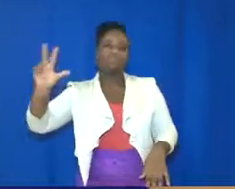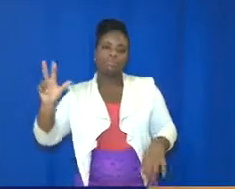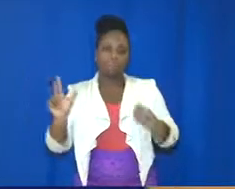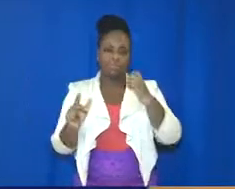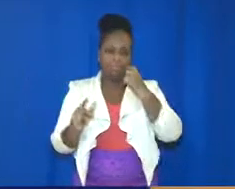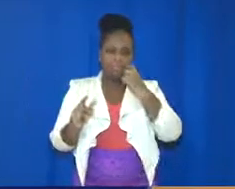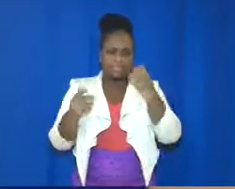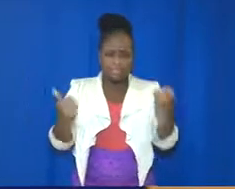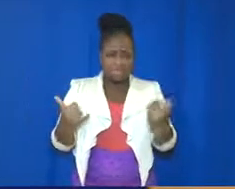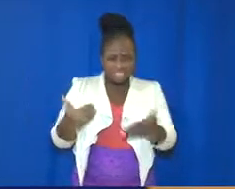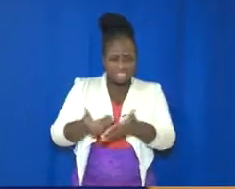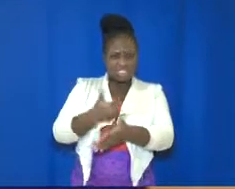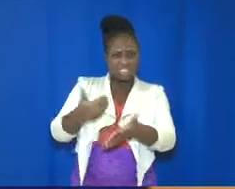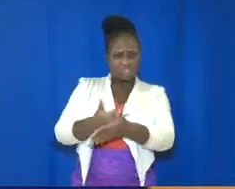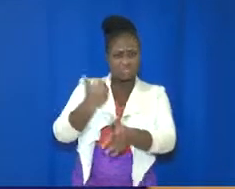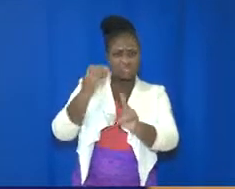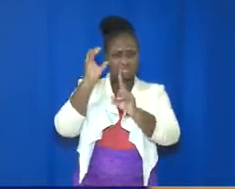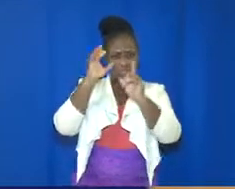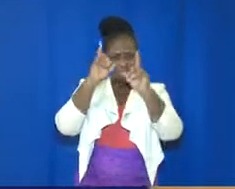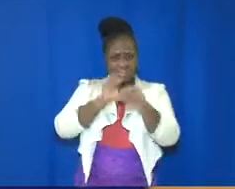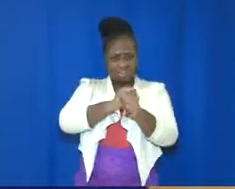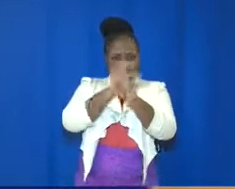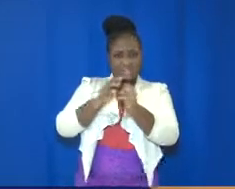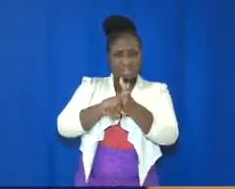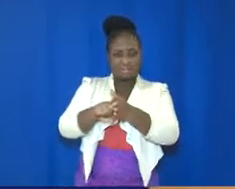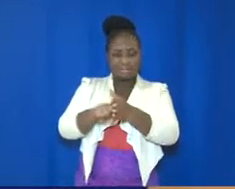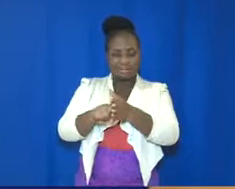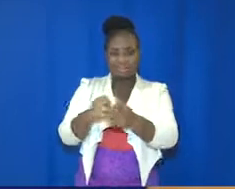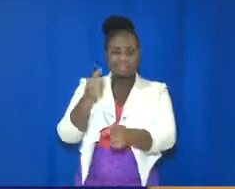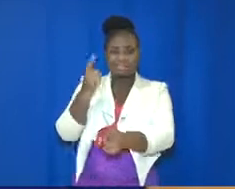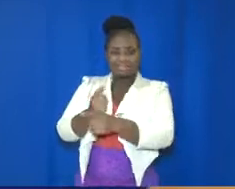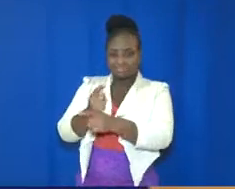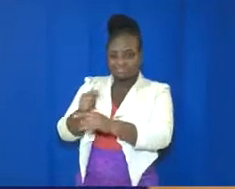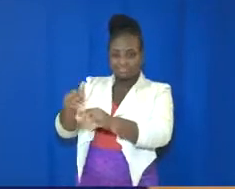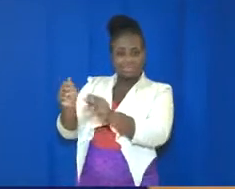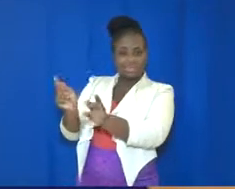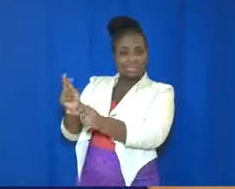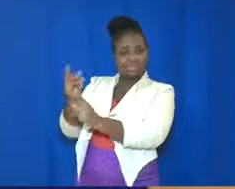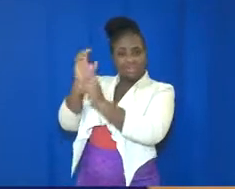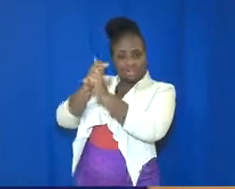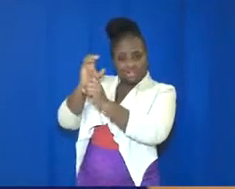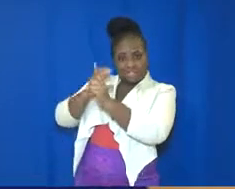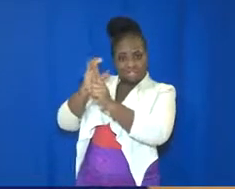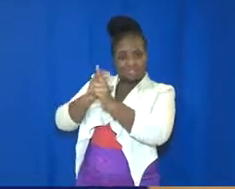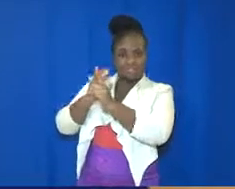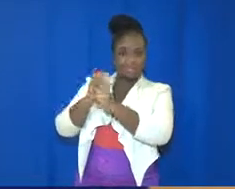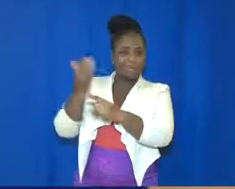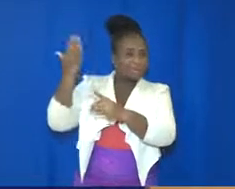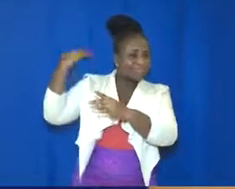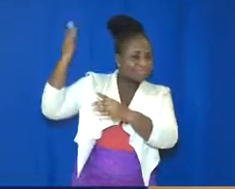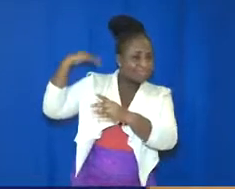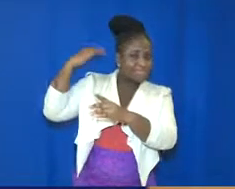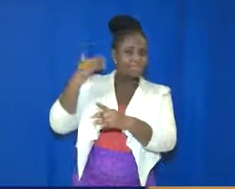reiterate that these new 921 cases were from backlogs dating as far back as